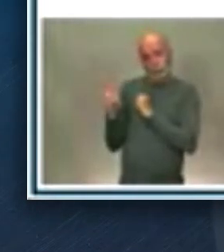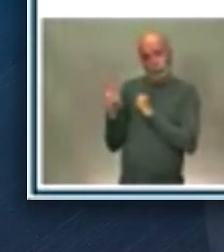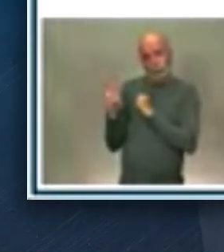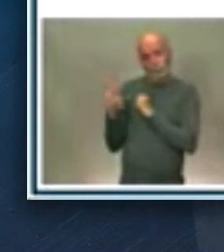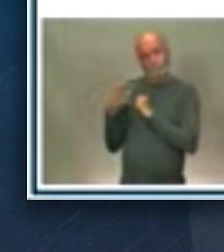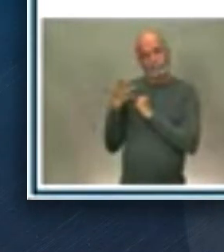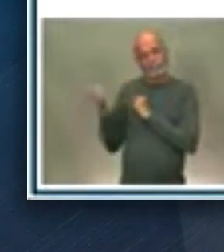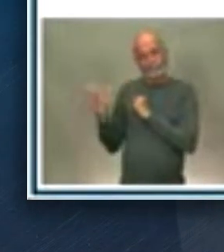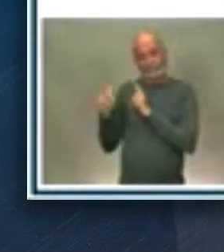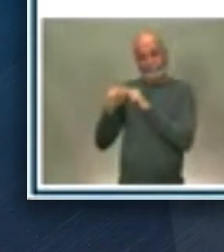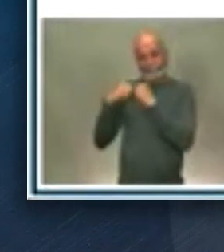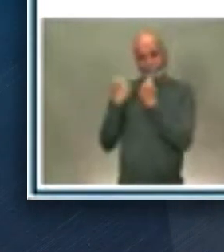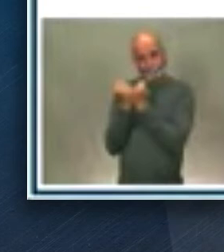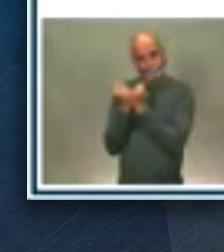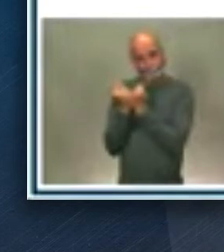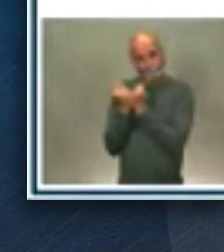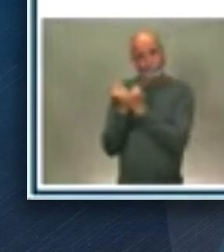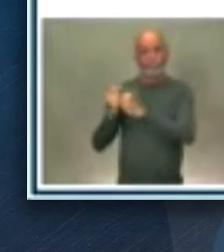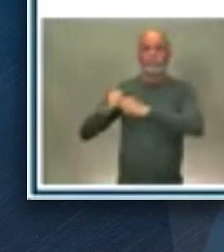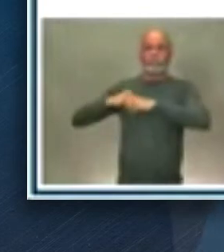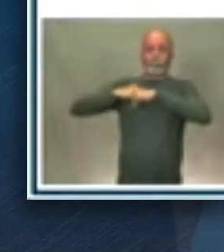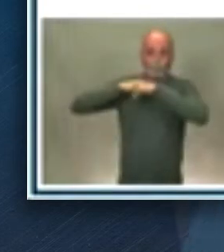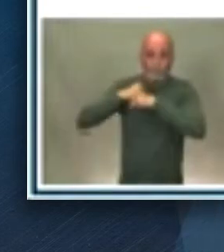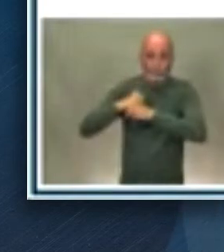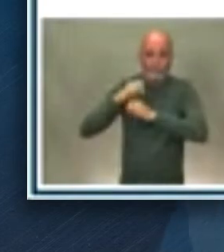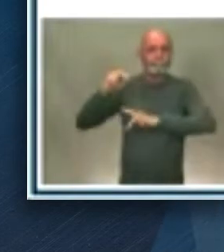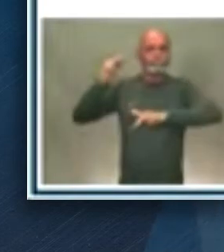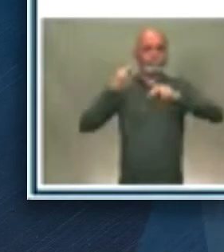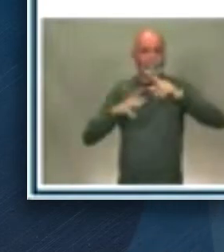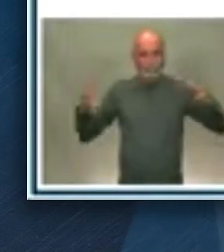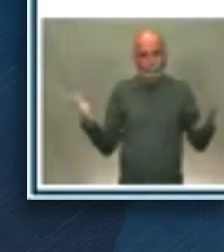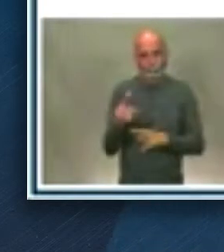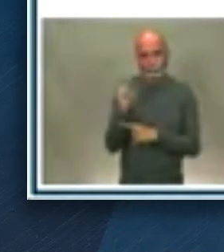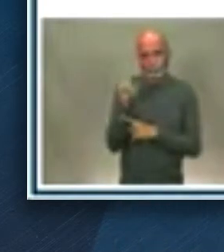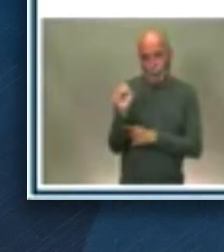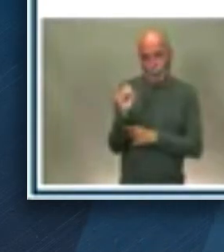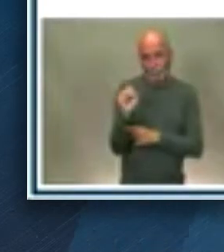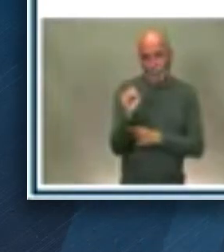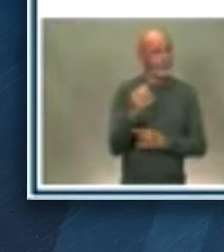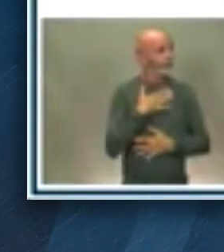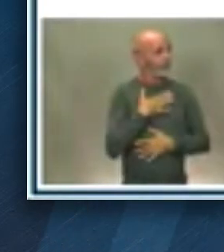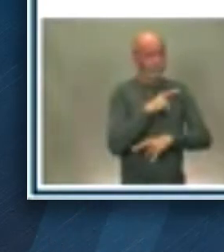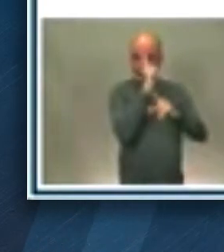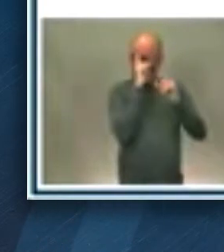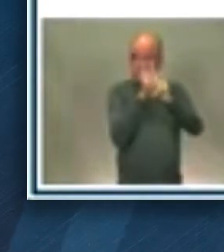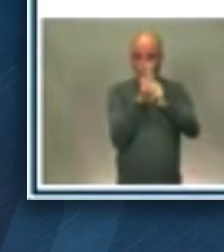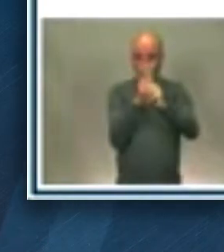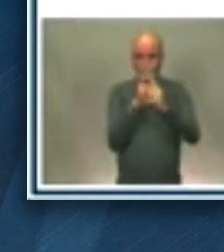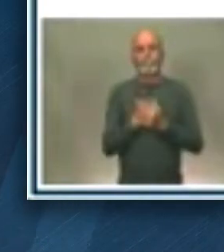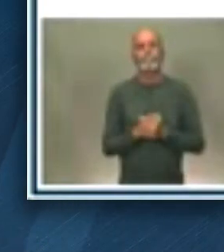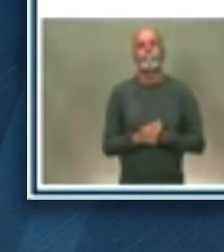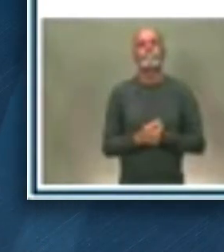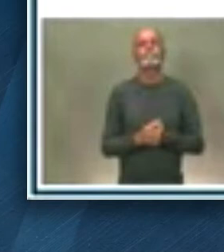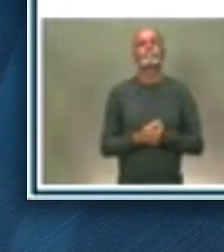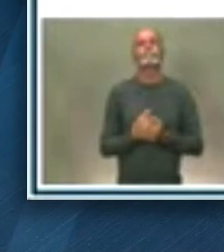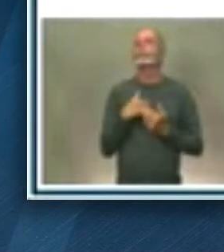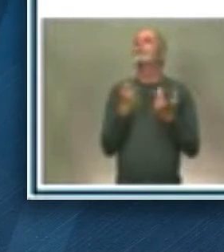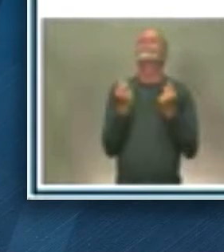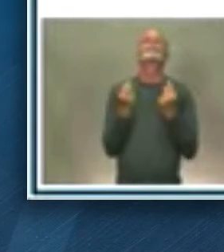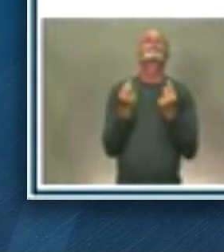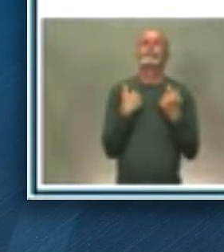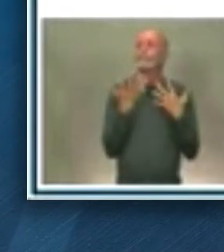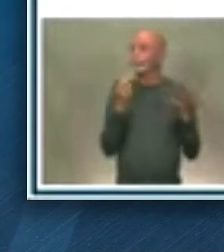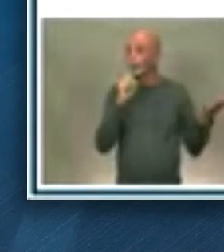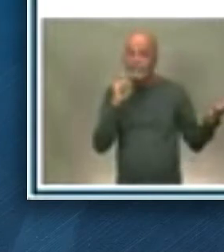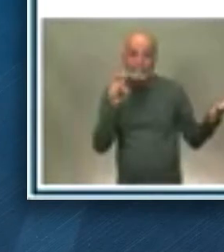team to protect the health and safety of Nova Scotians. That's our only goal, and we will do what is necessary to